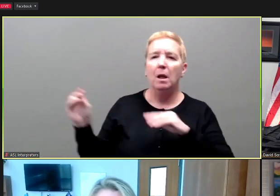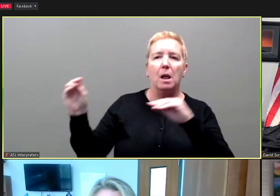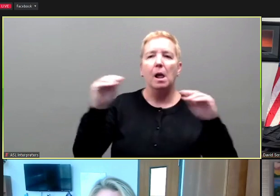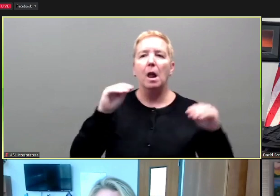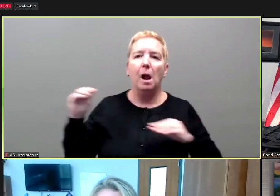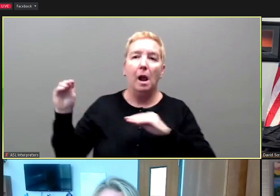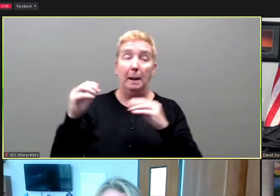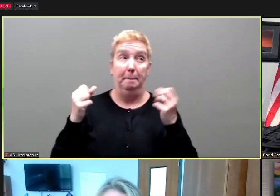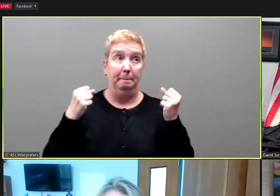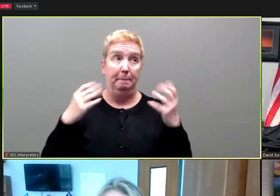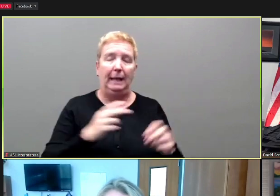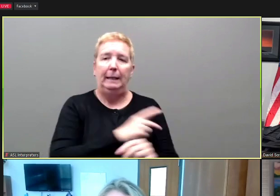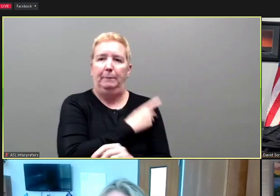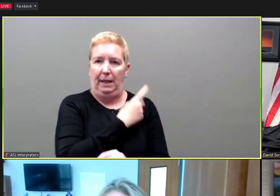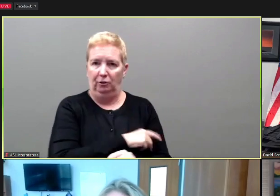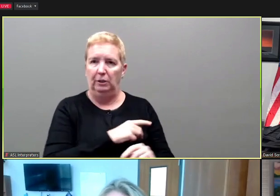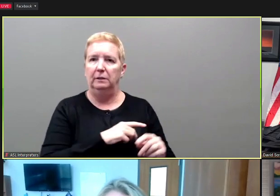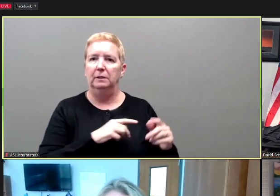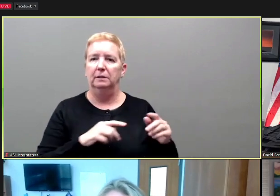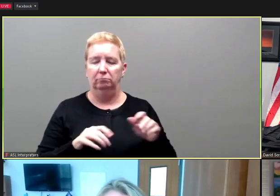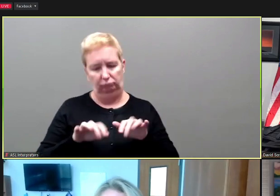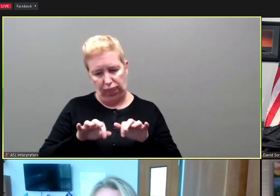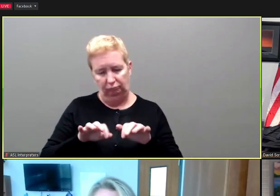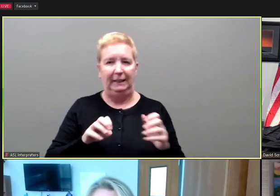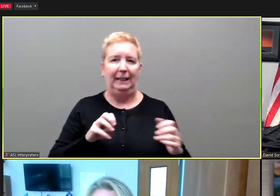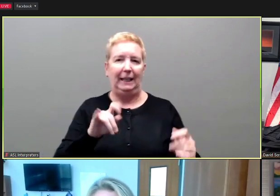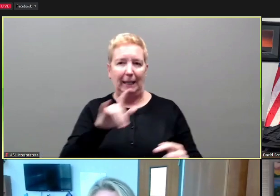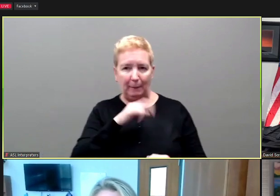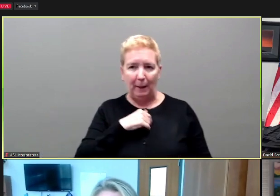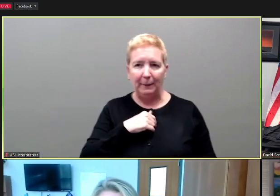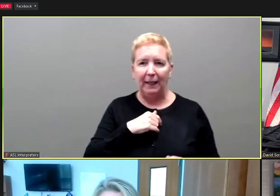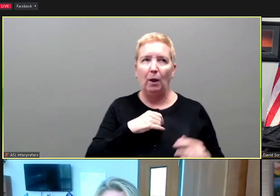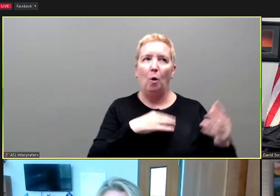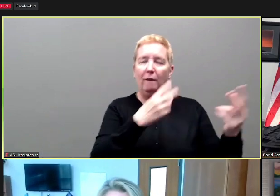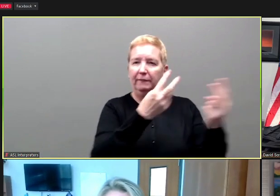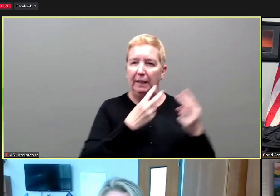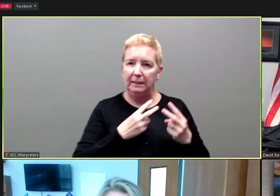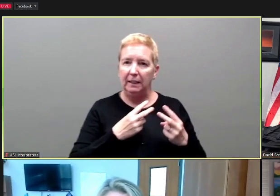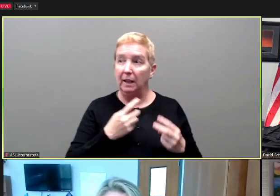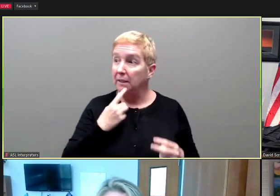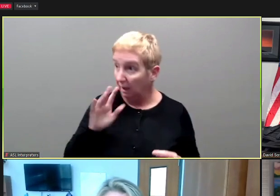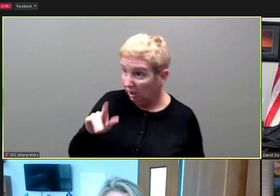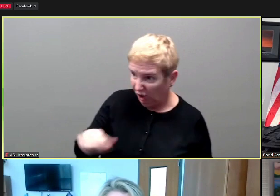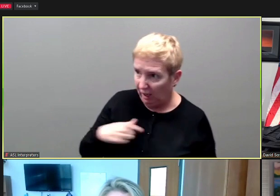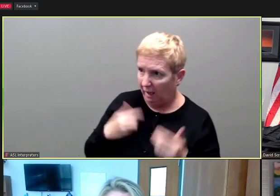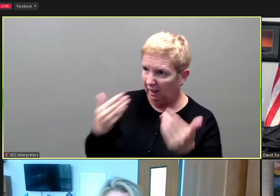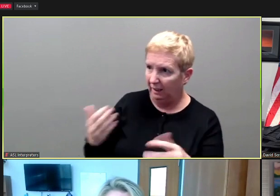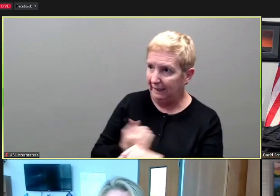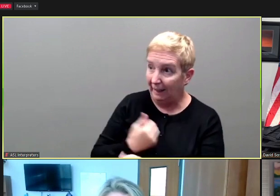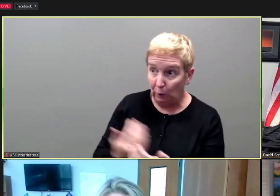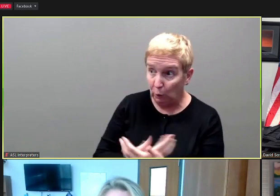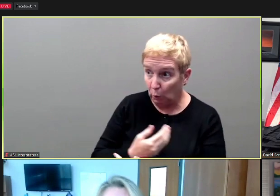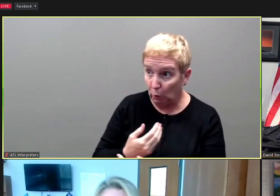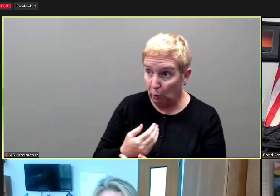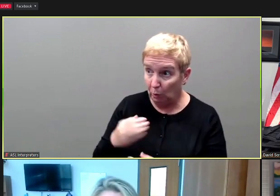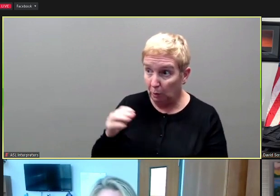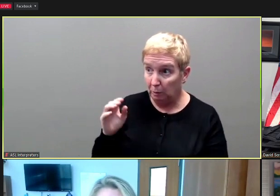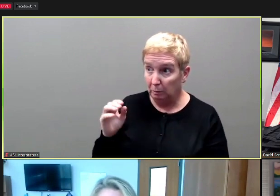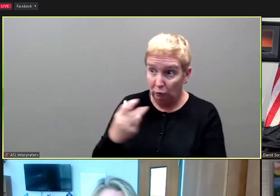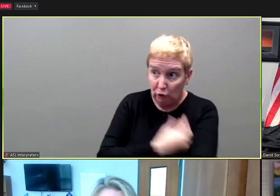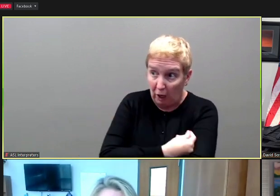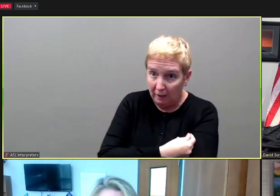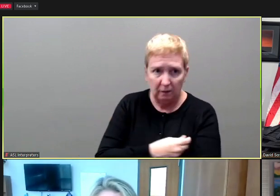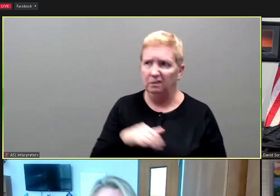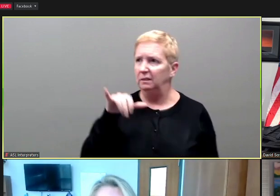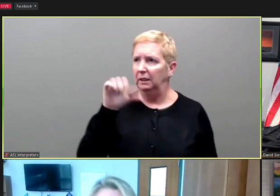of my patients now asking me electronically or in visits, like, hey, when should I get that new booster when it comes out? And the